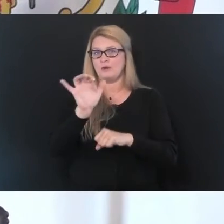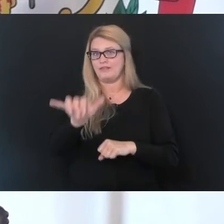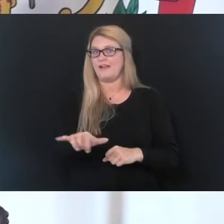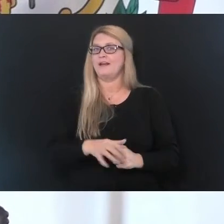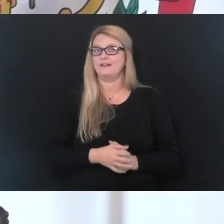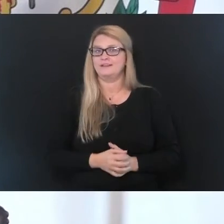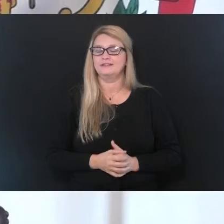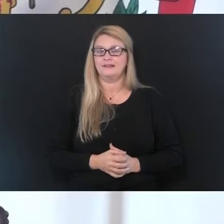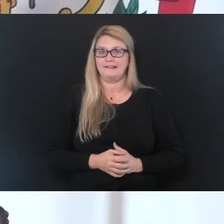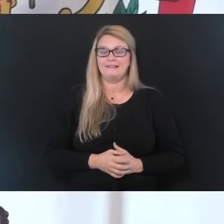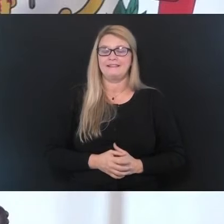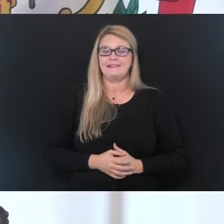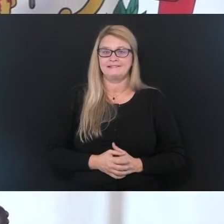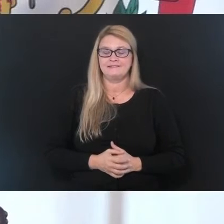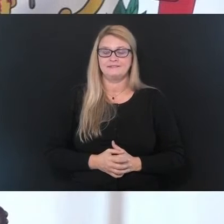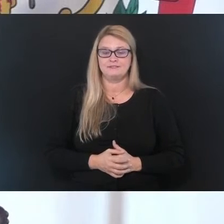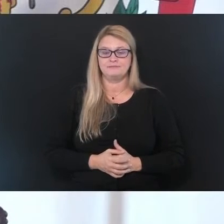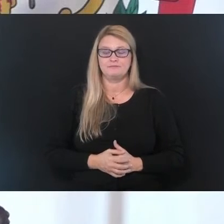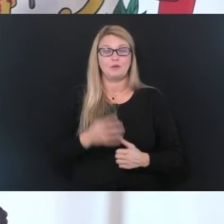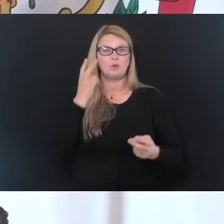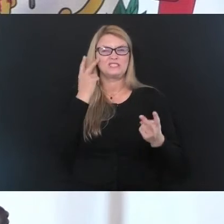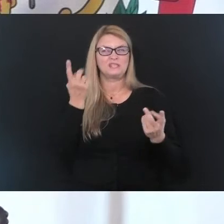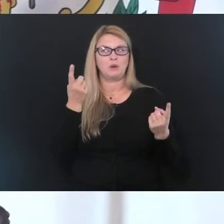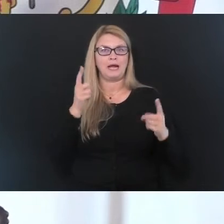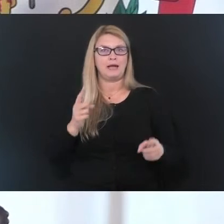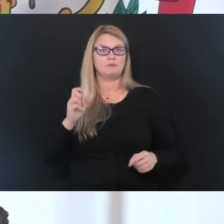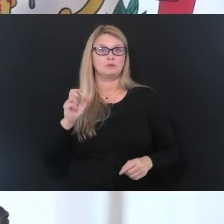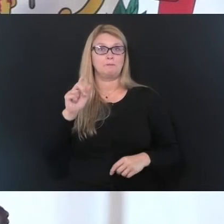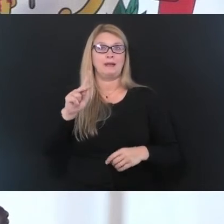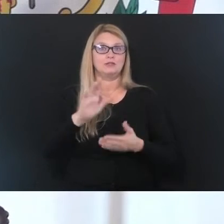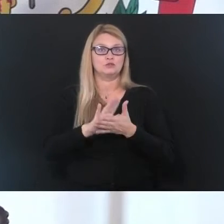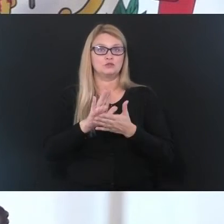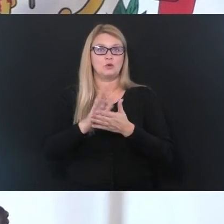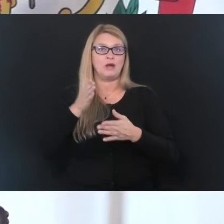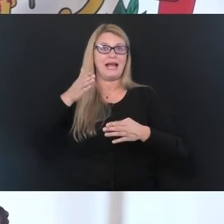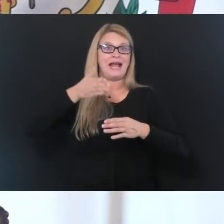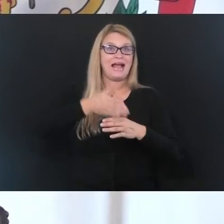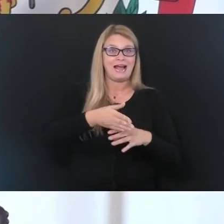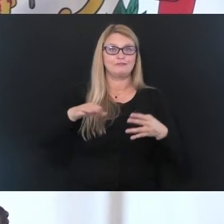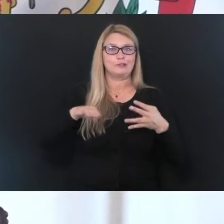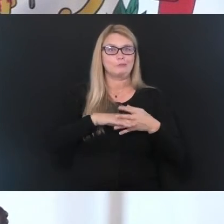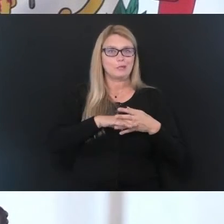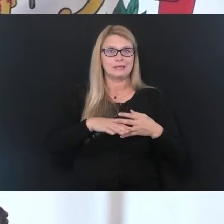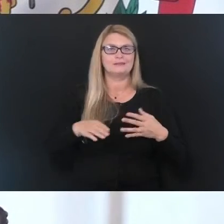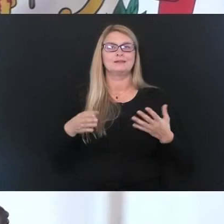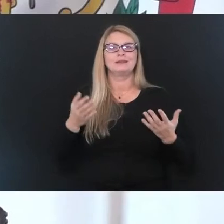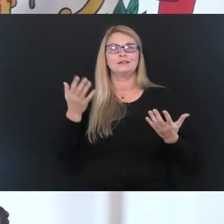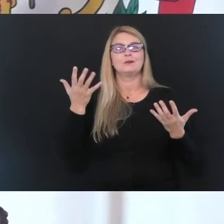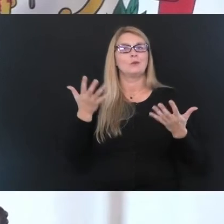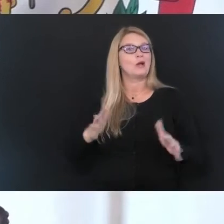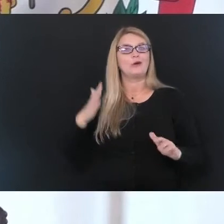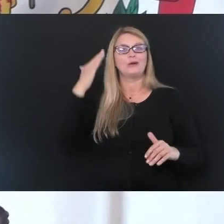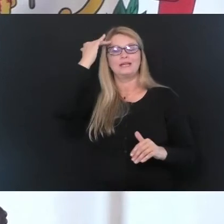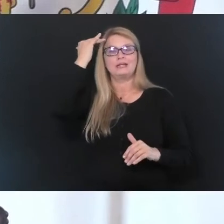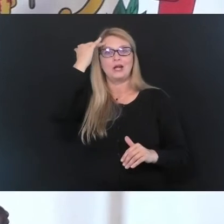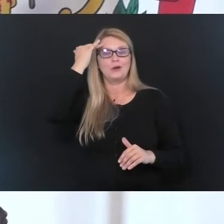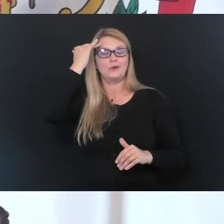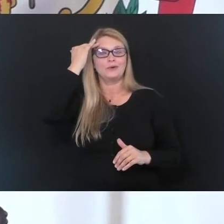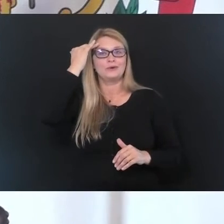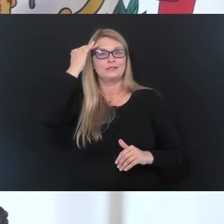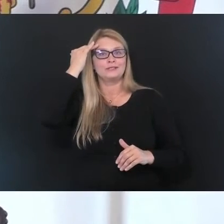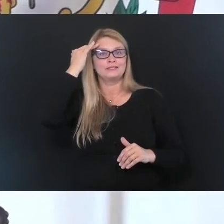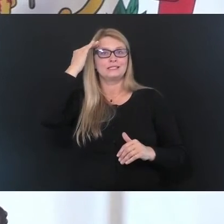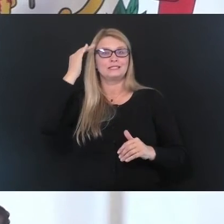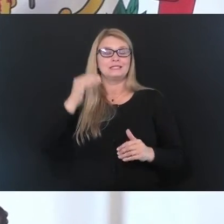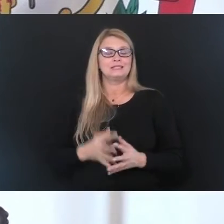is going to happen when we come back to school after the break. we all know, and no one